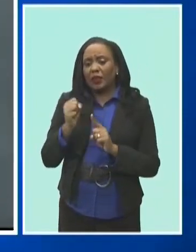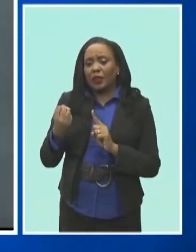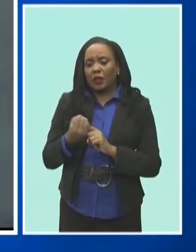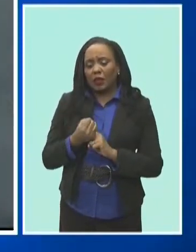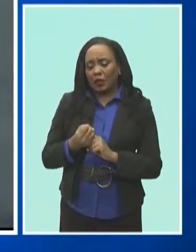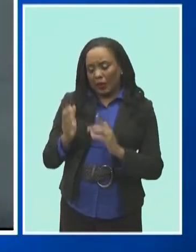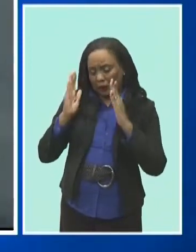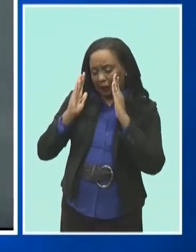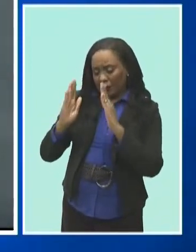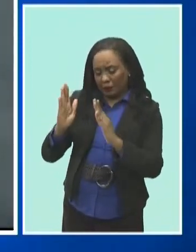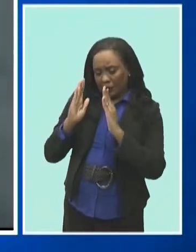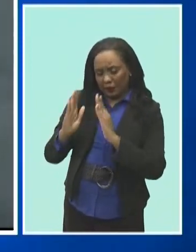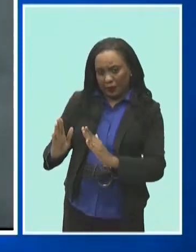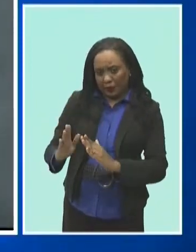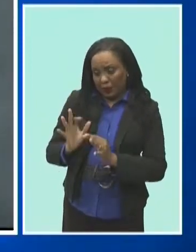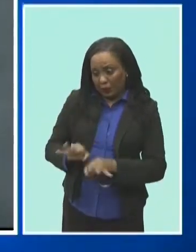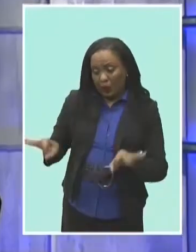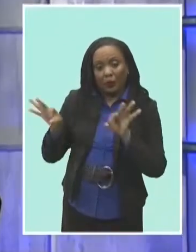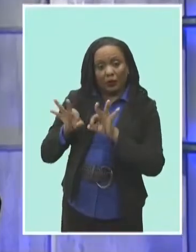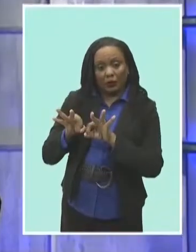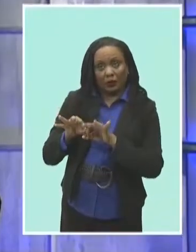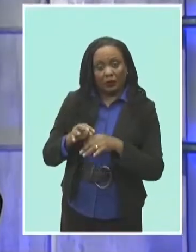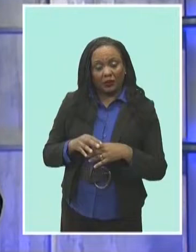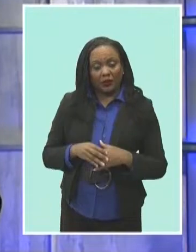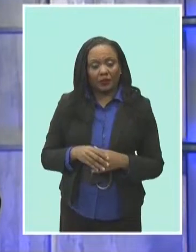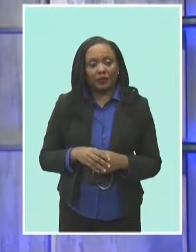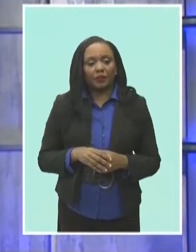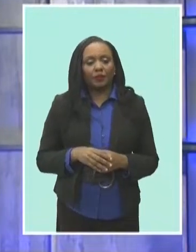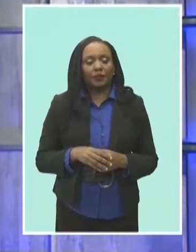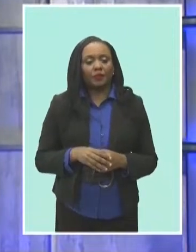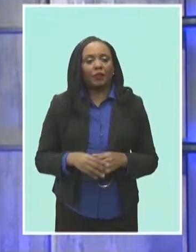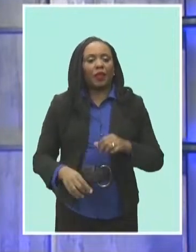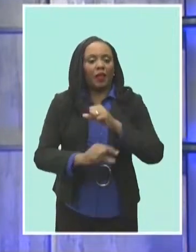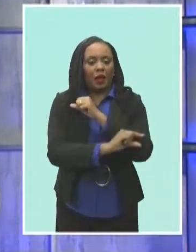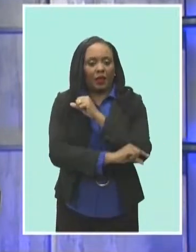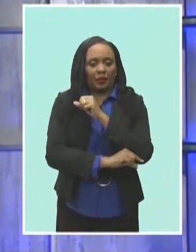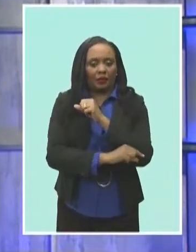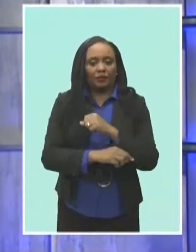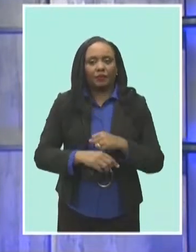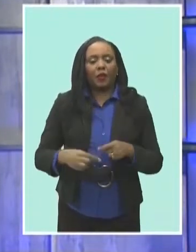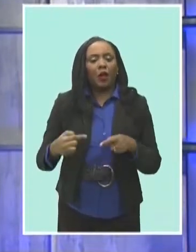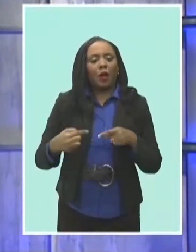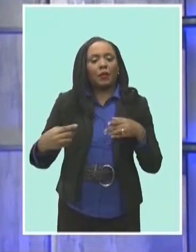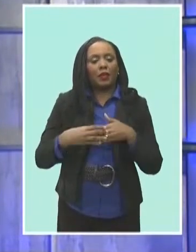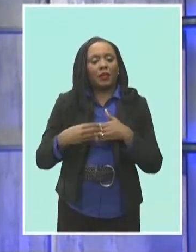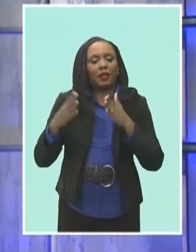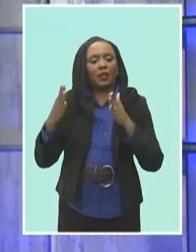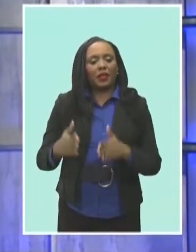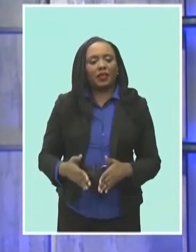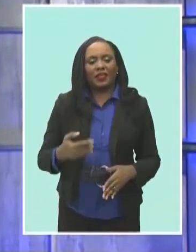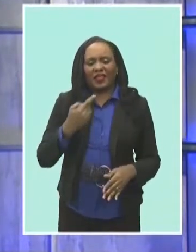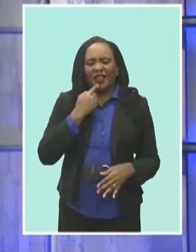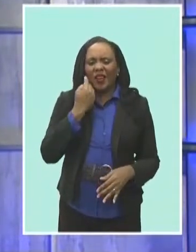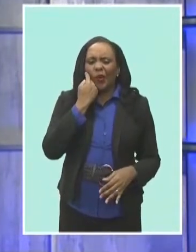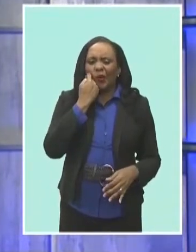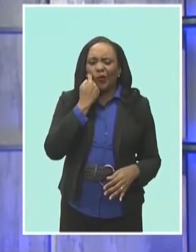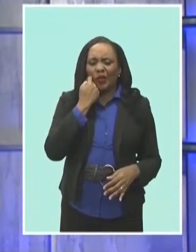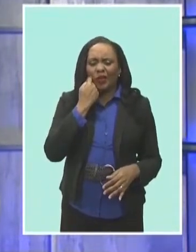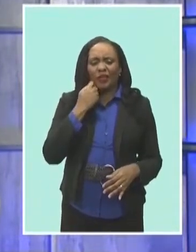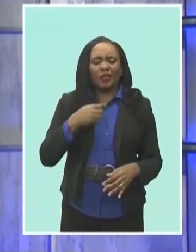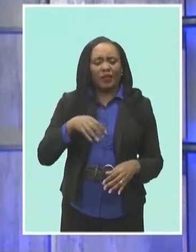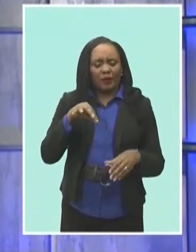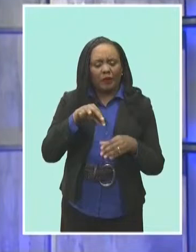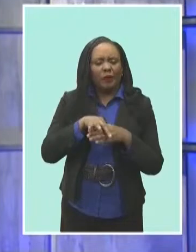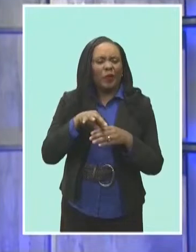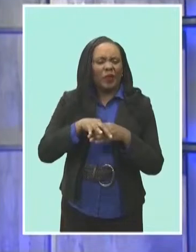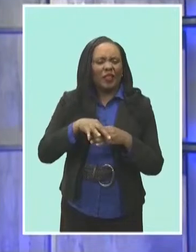of attention it deserves. In Guyana, opposition leader Bart Jagdeo has dismissed a recent opinion poll